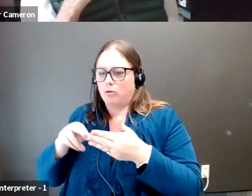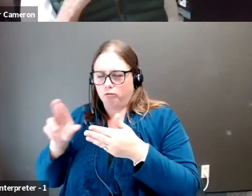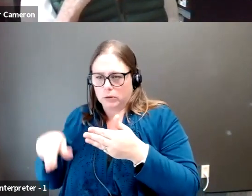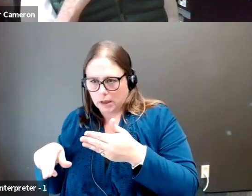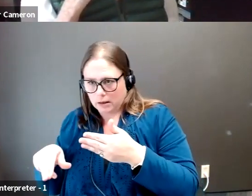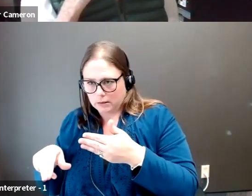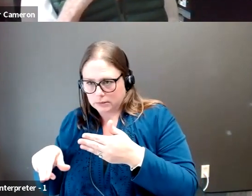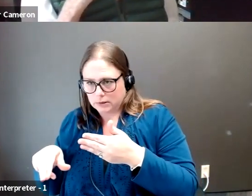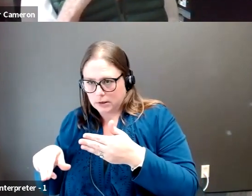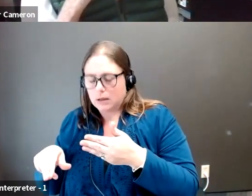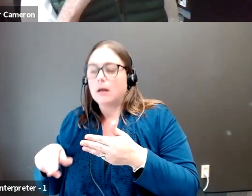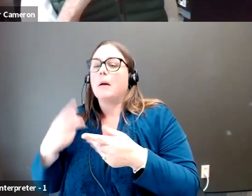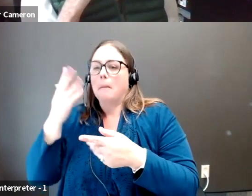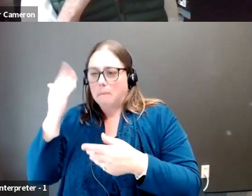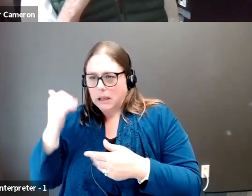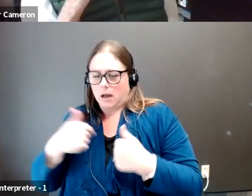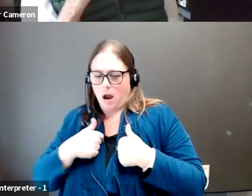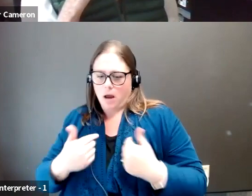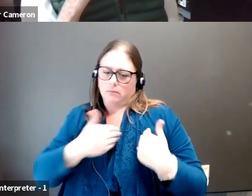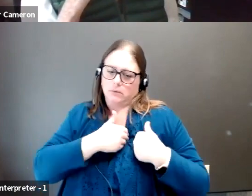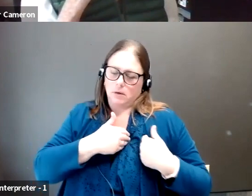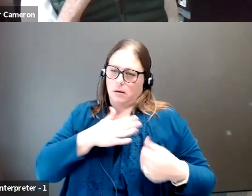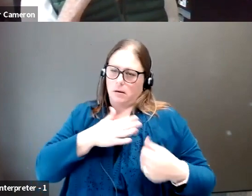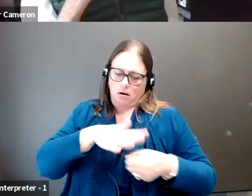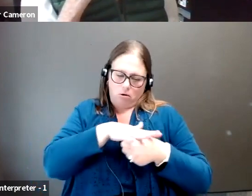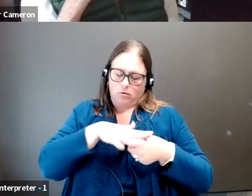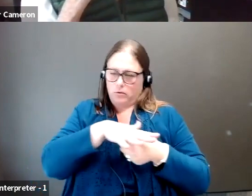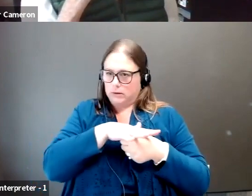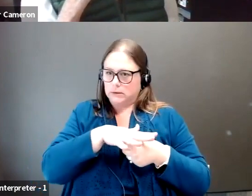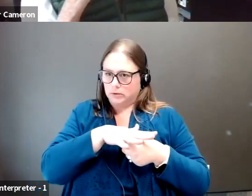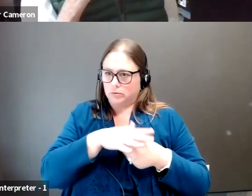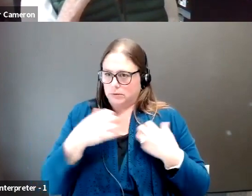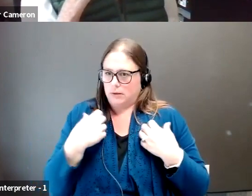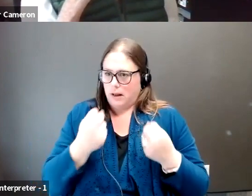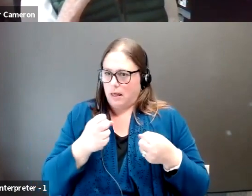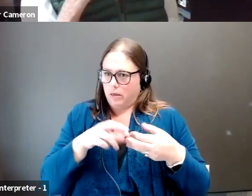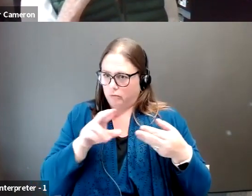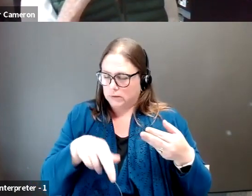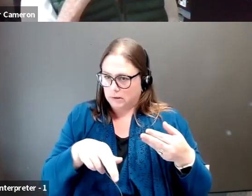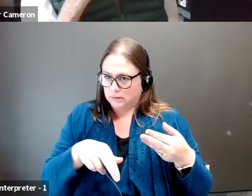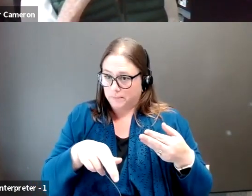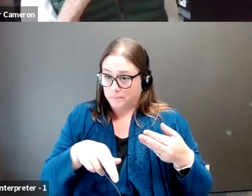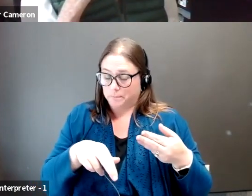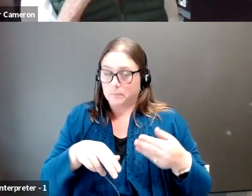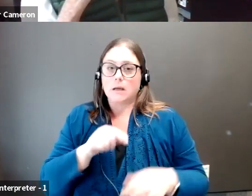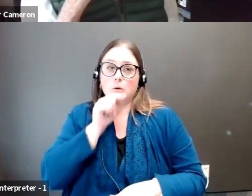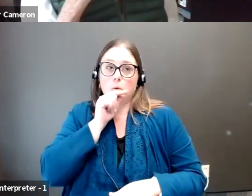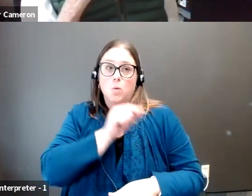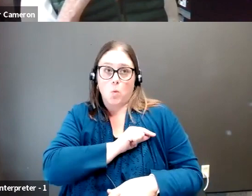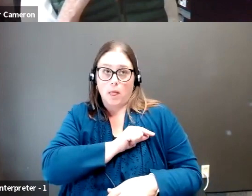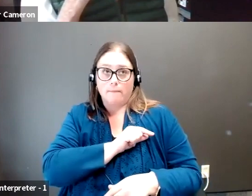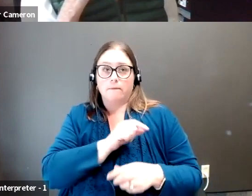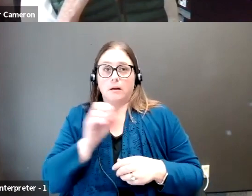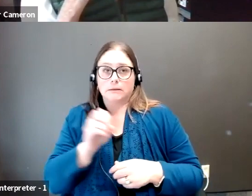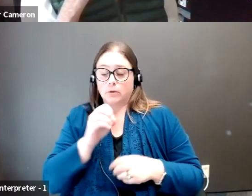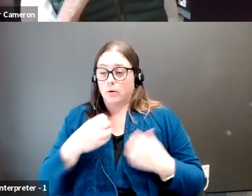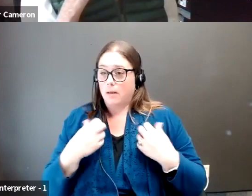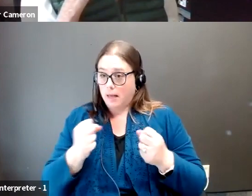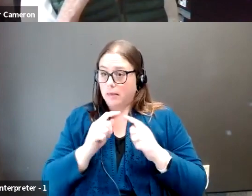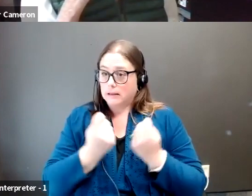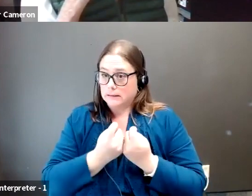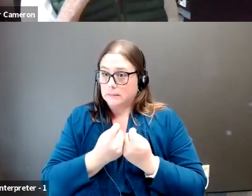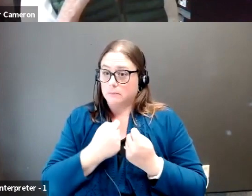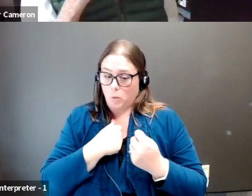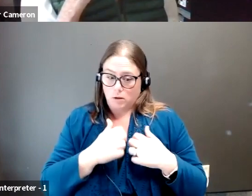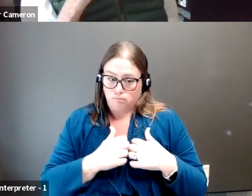whole health system in my region. So Guelph and area Ontario Health Team is just forming now, and this is one